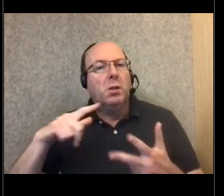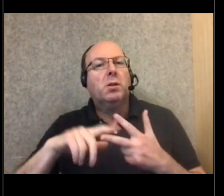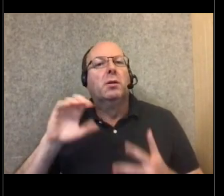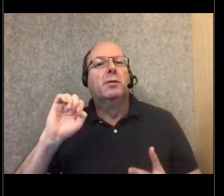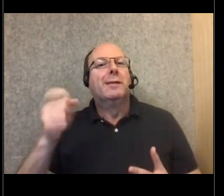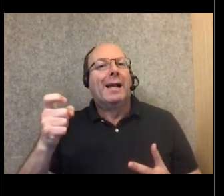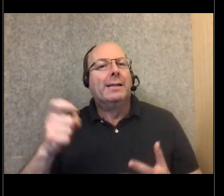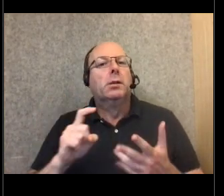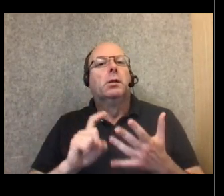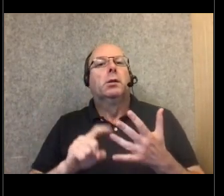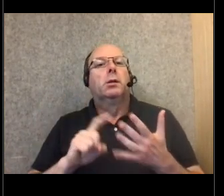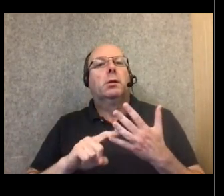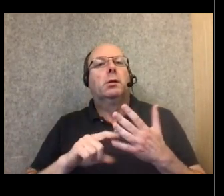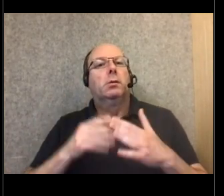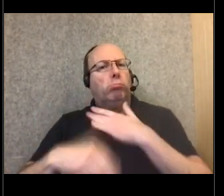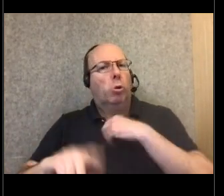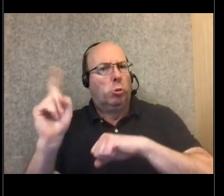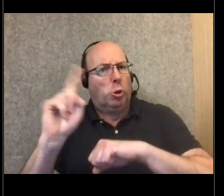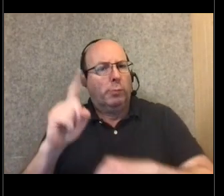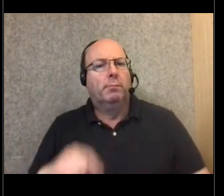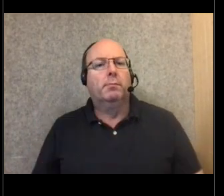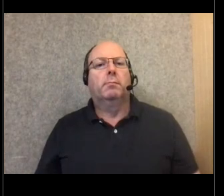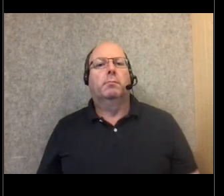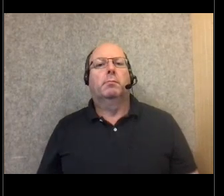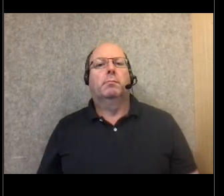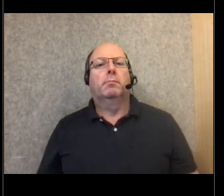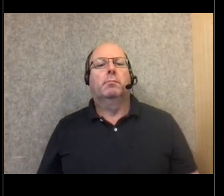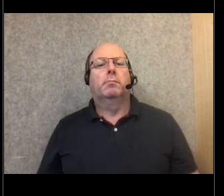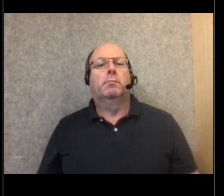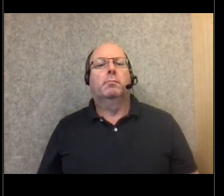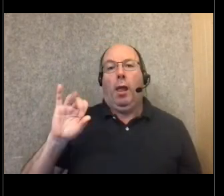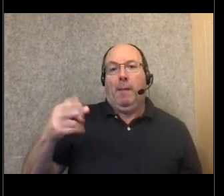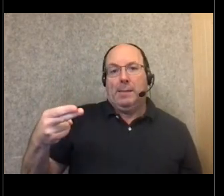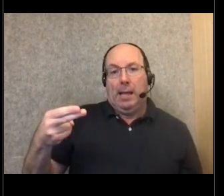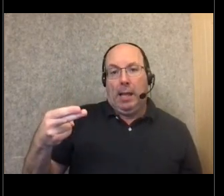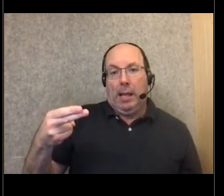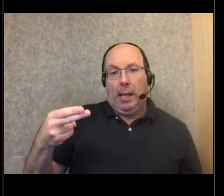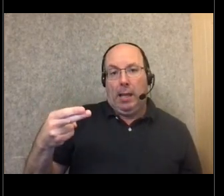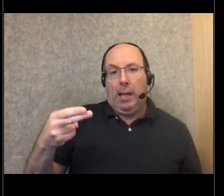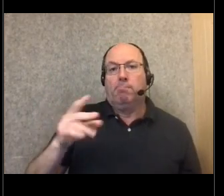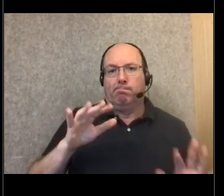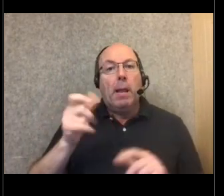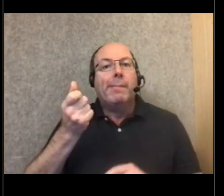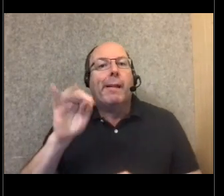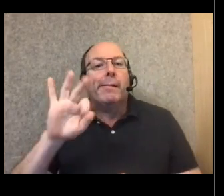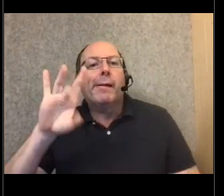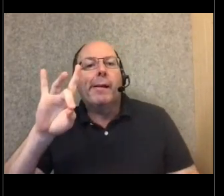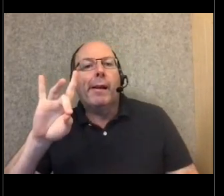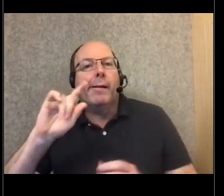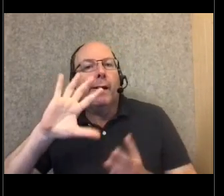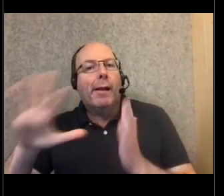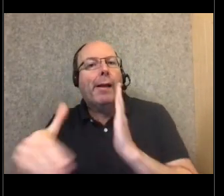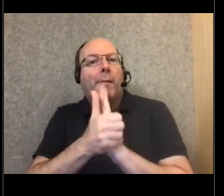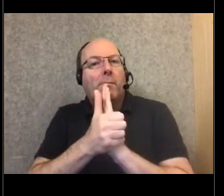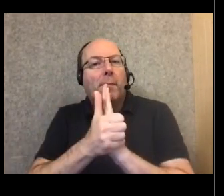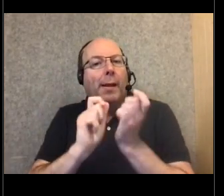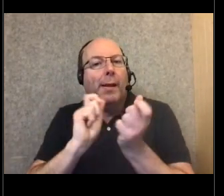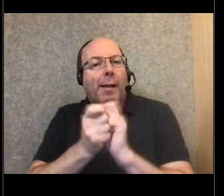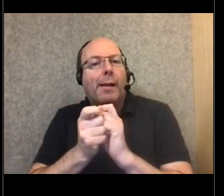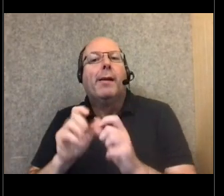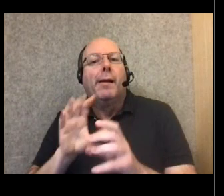Congress amended the coverage of the FHA in 1988 to also prohibit